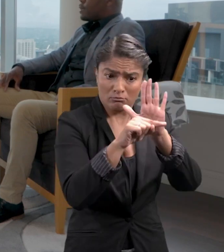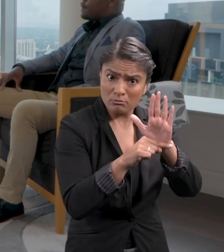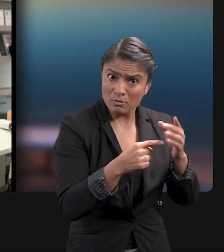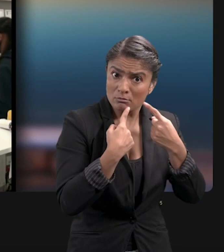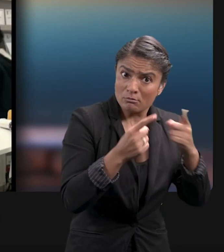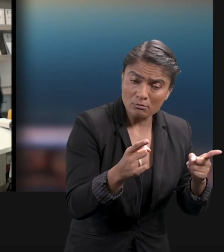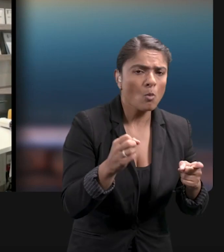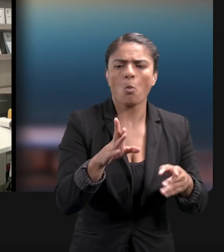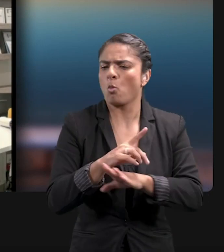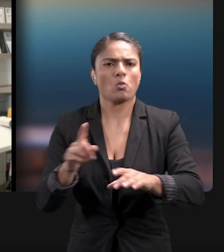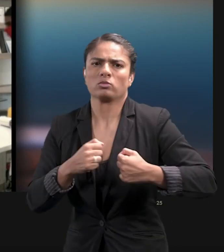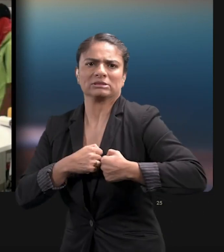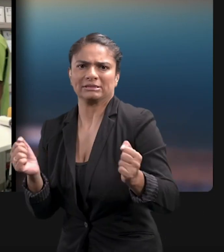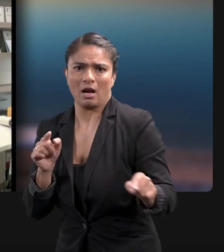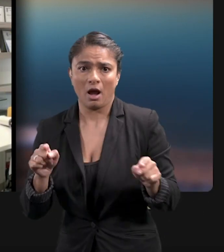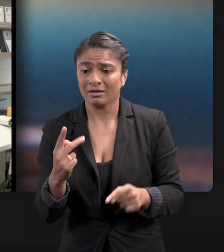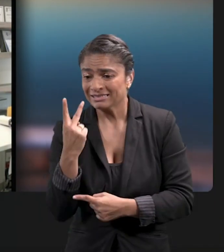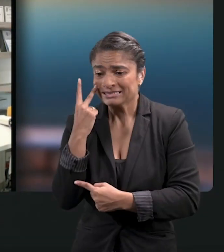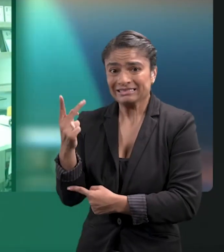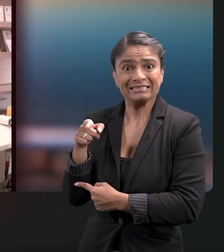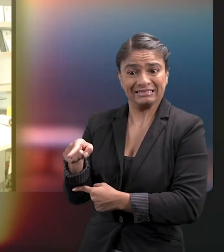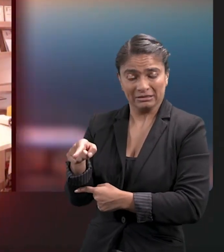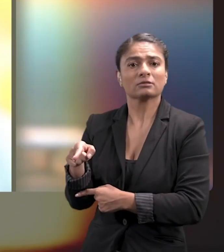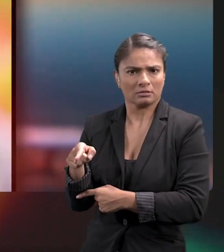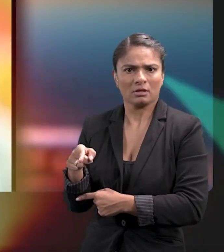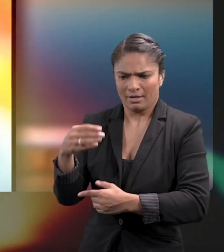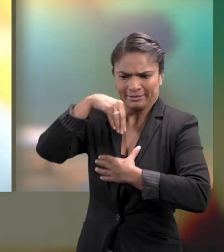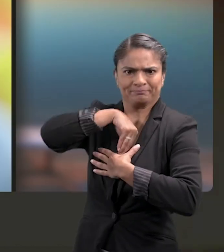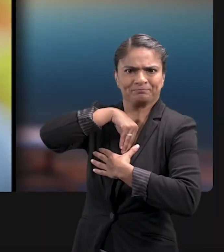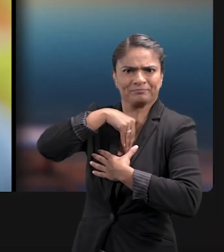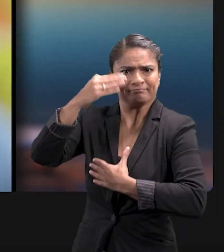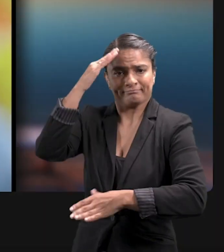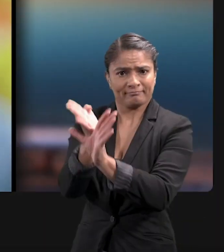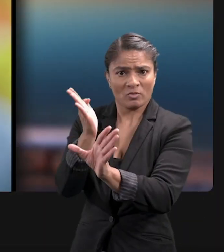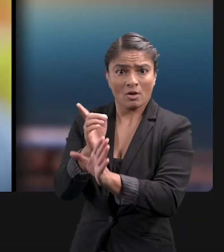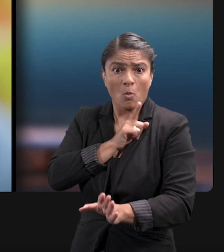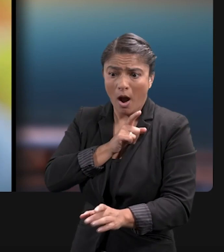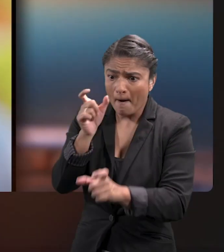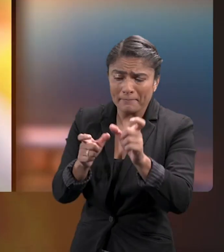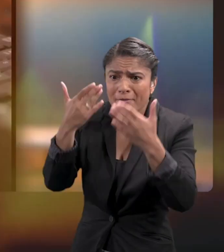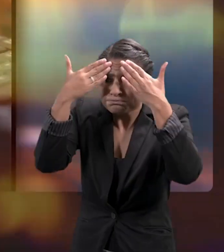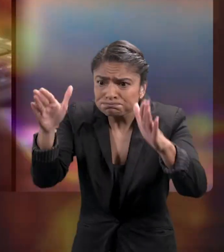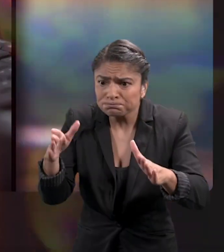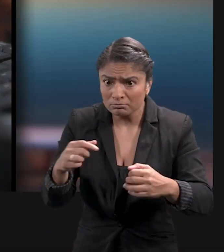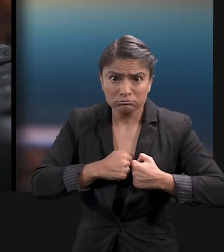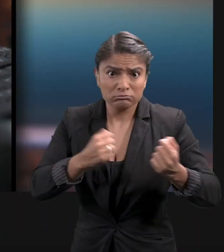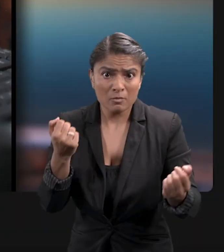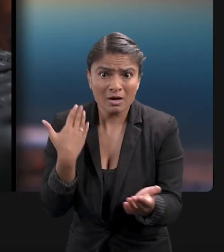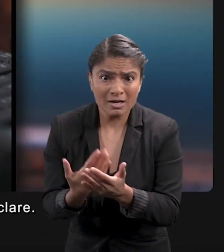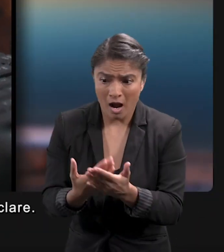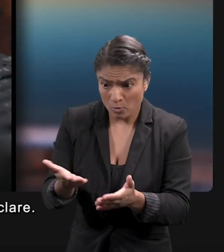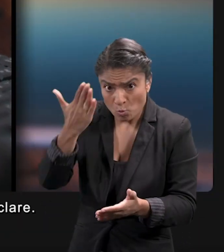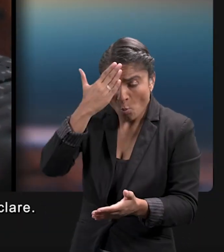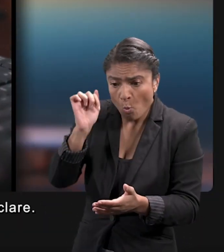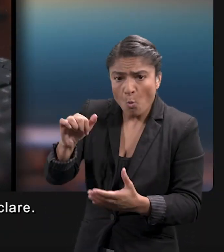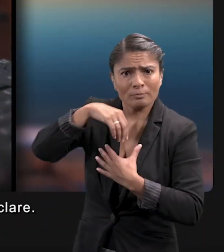disabilities. With invisible disability, it become a matter of stigmatization because nobody knew or knows about your disability status.